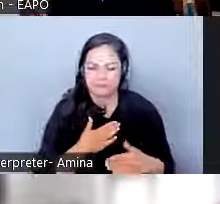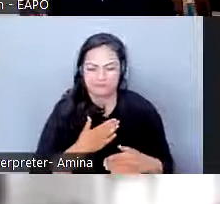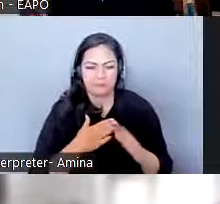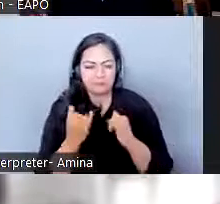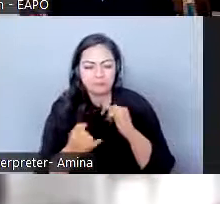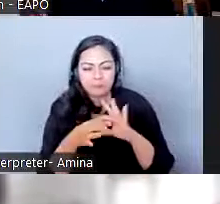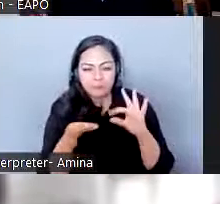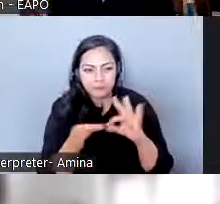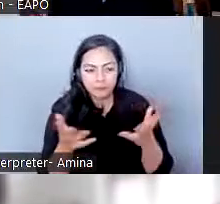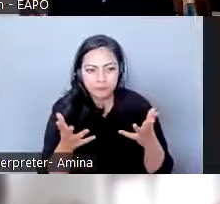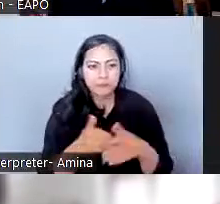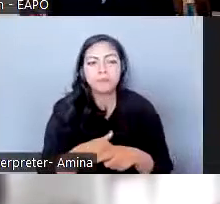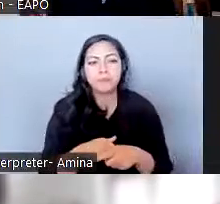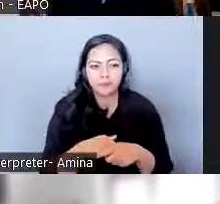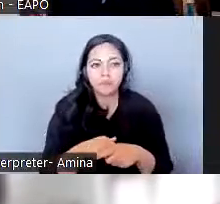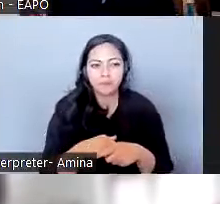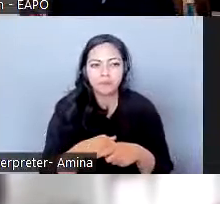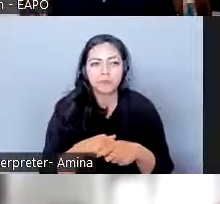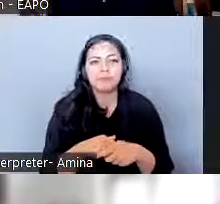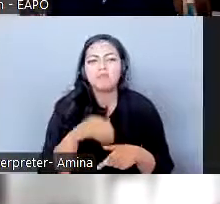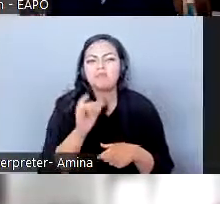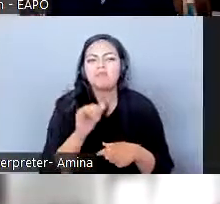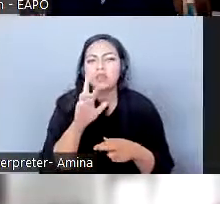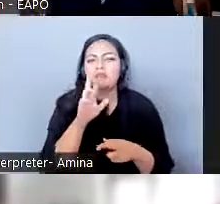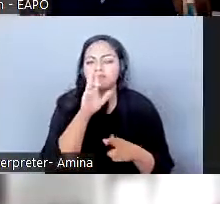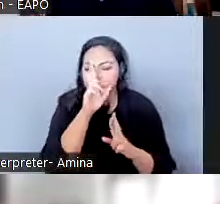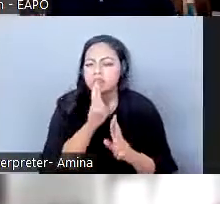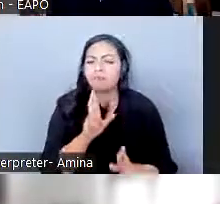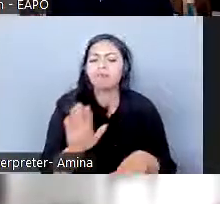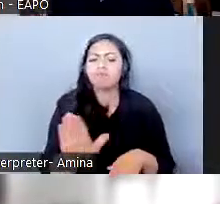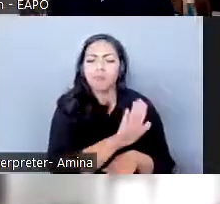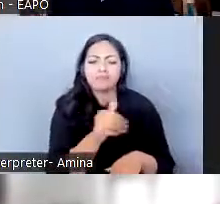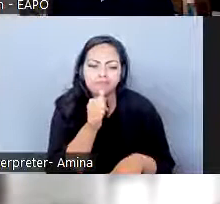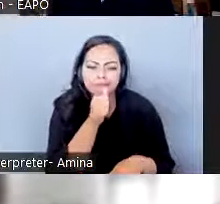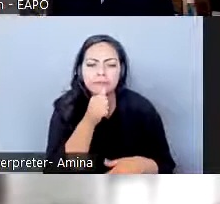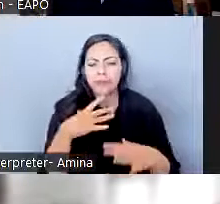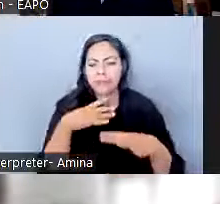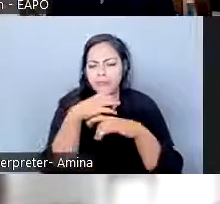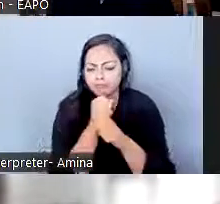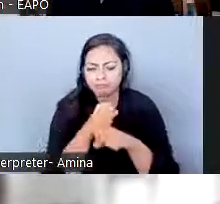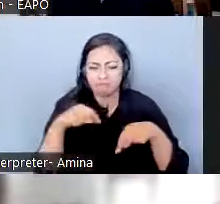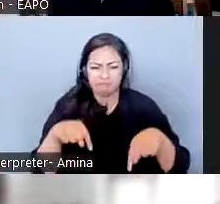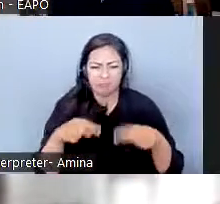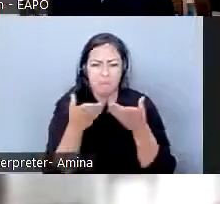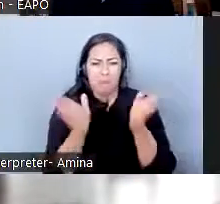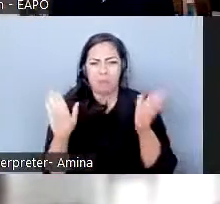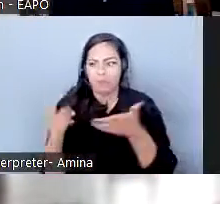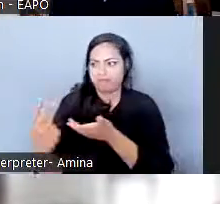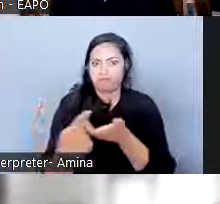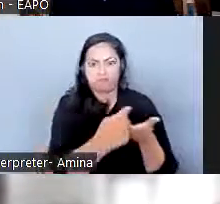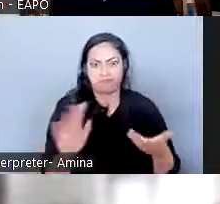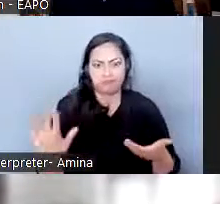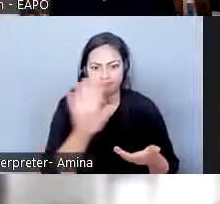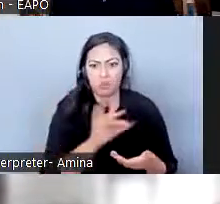the respecting your privacy and confidentiality. This is a public forum and it will be recorded.